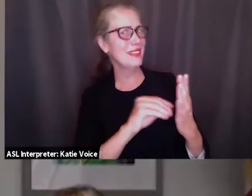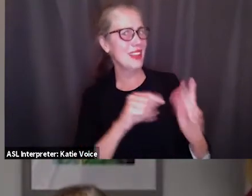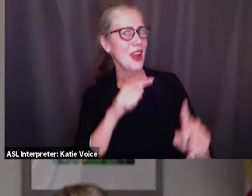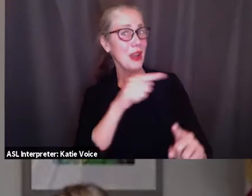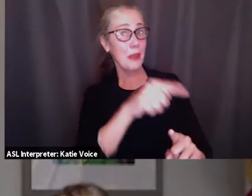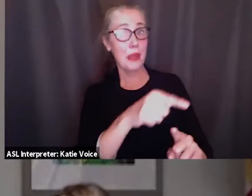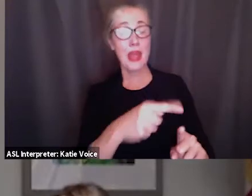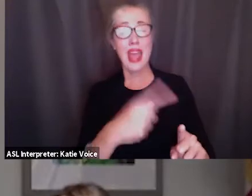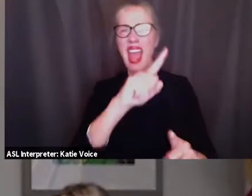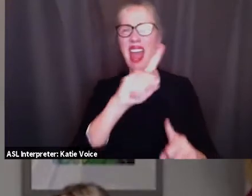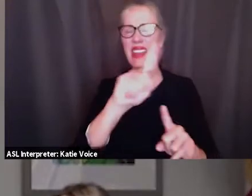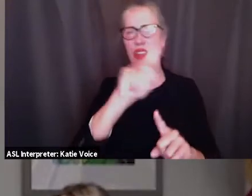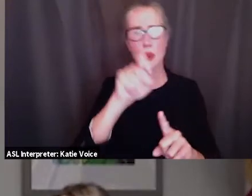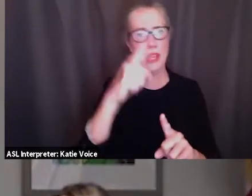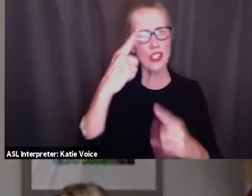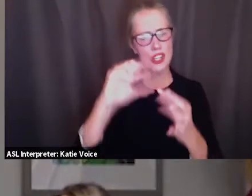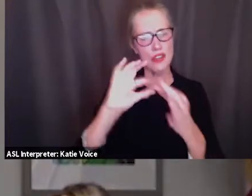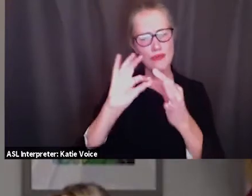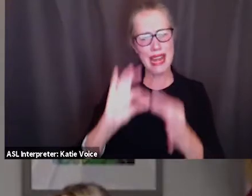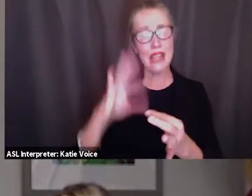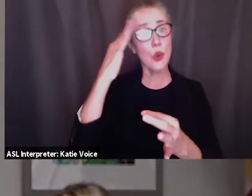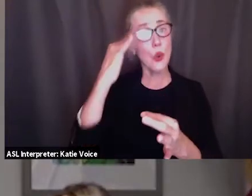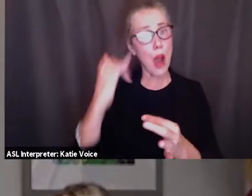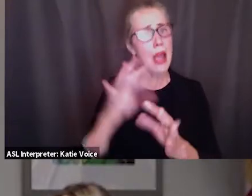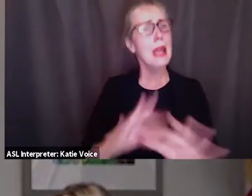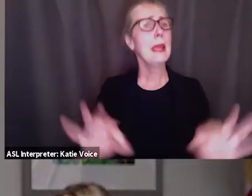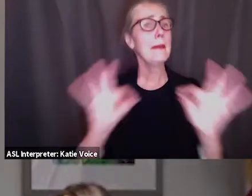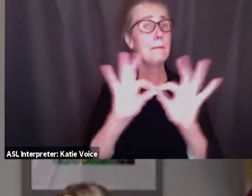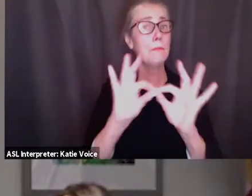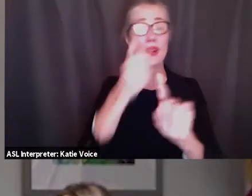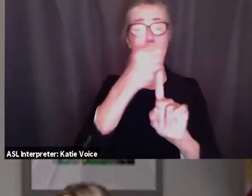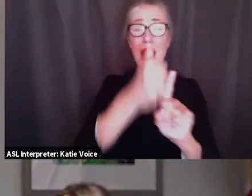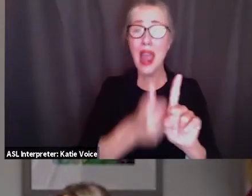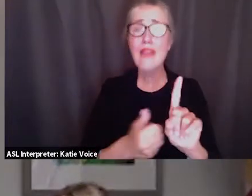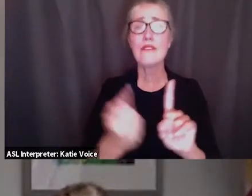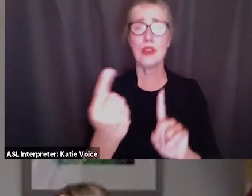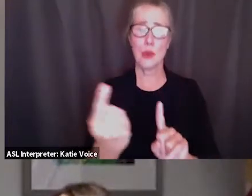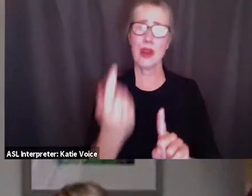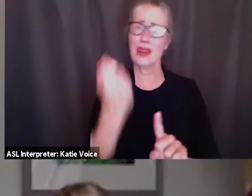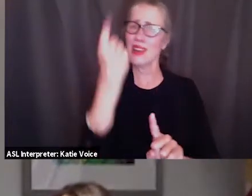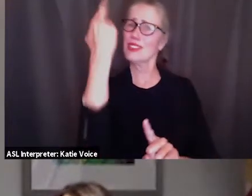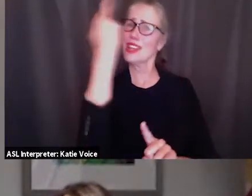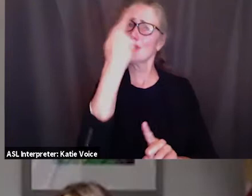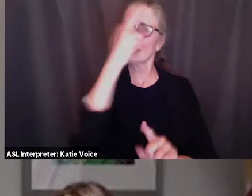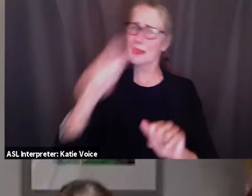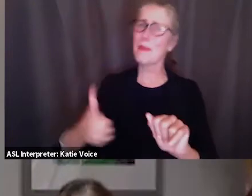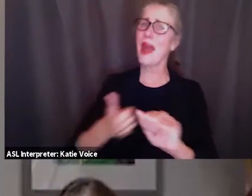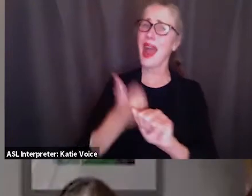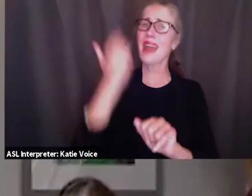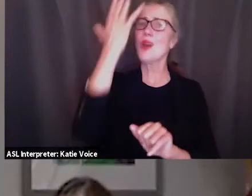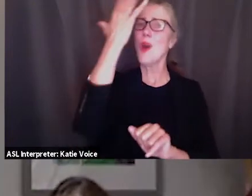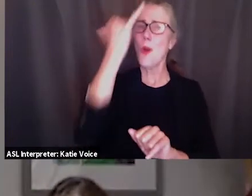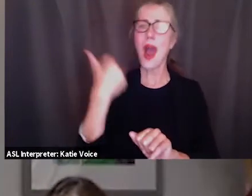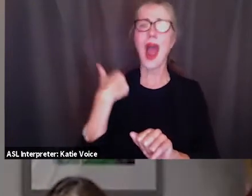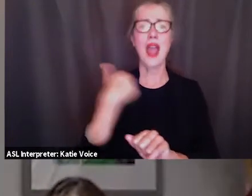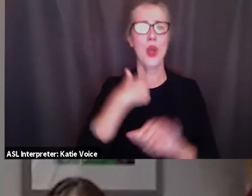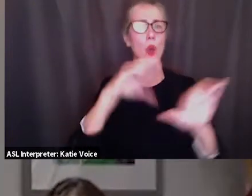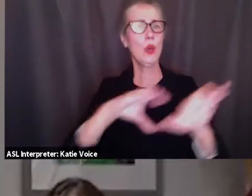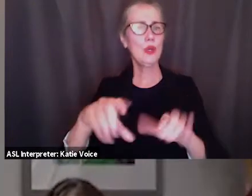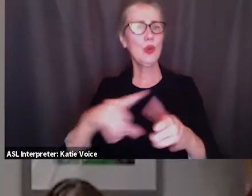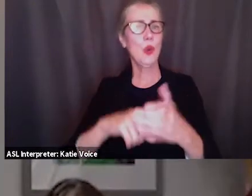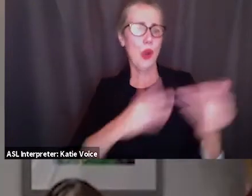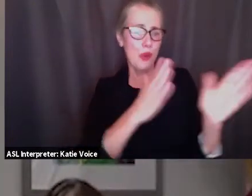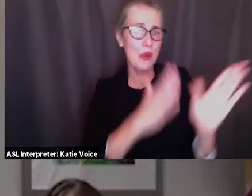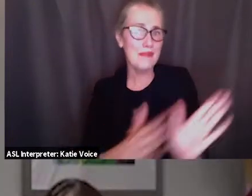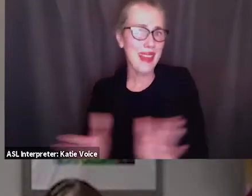about why. It's important that everyone understands why, so thank you for bringing that up. And now, board members, will move to subject